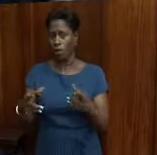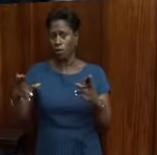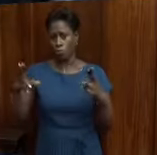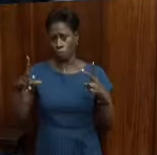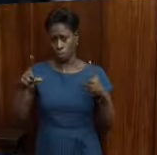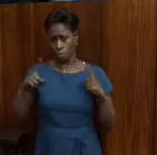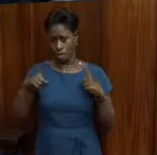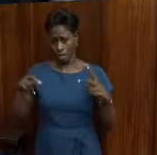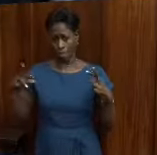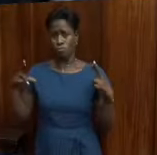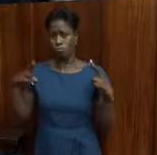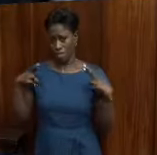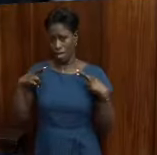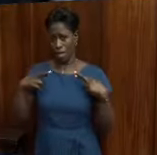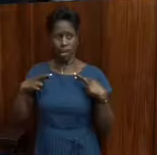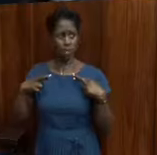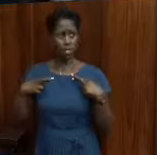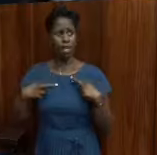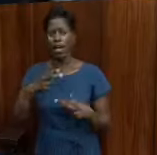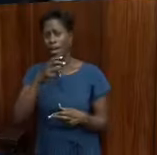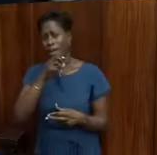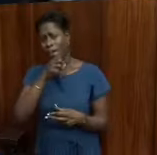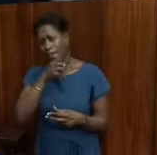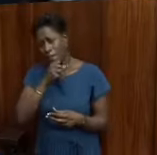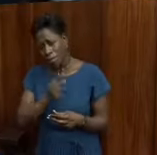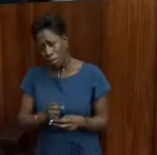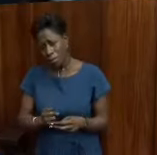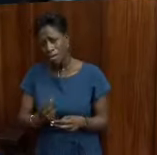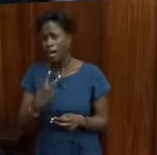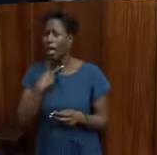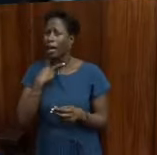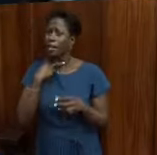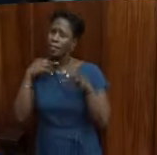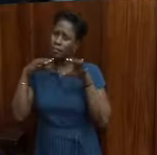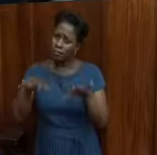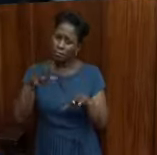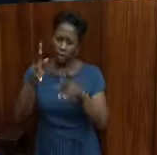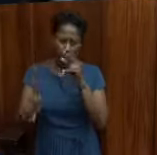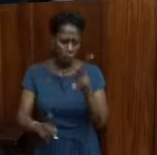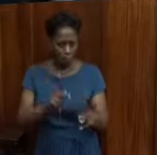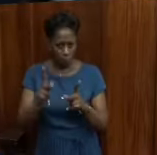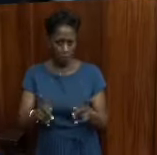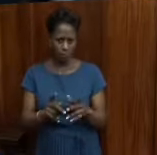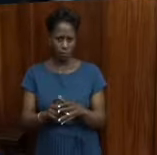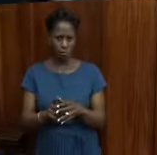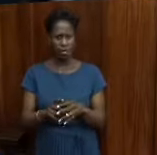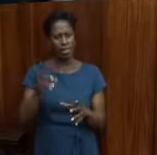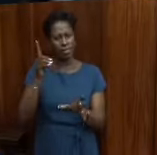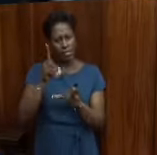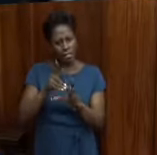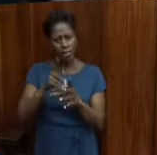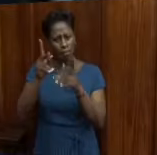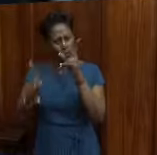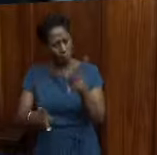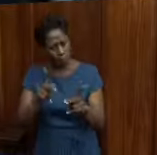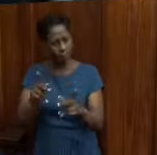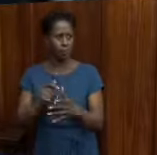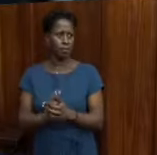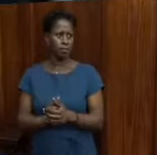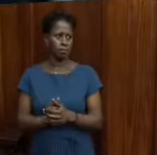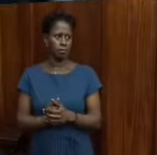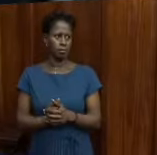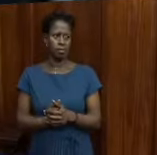creating in the Ministry of Health a Department of Elderly Affairs. In recognition of one of our core values,